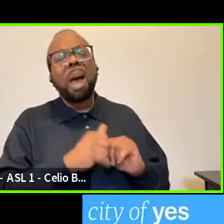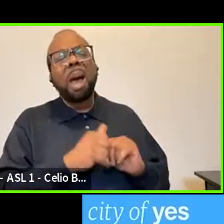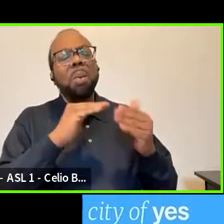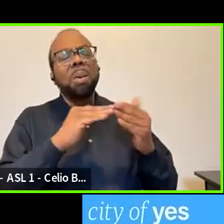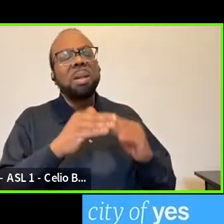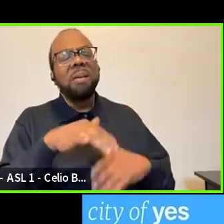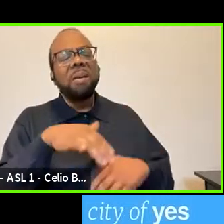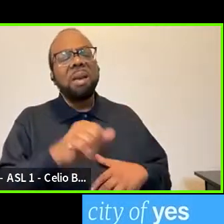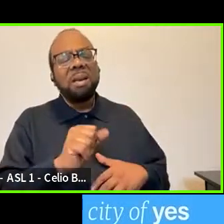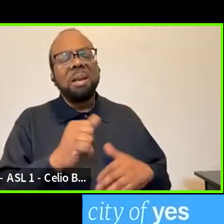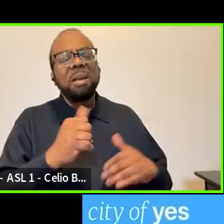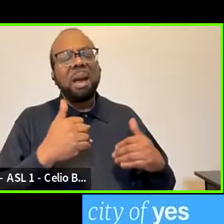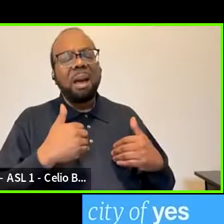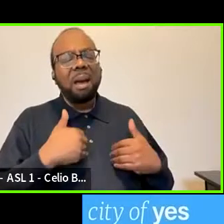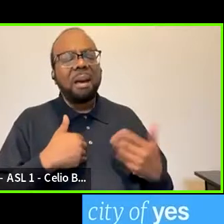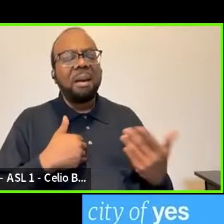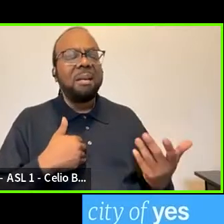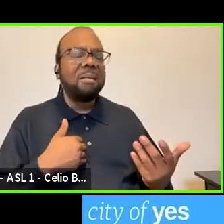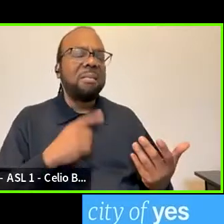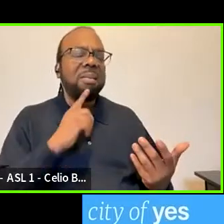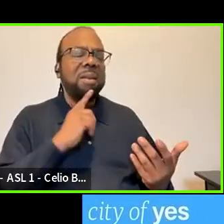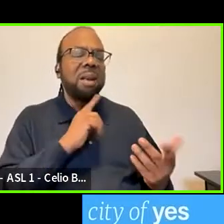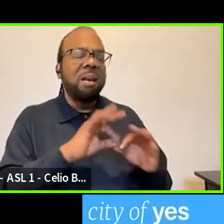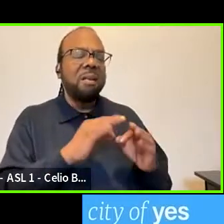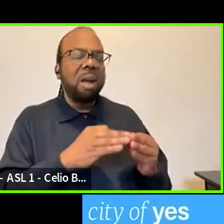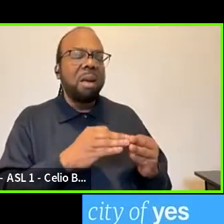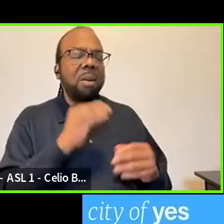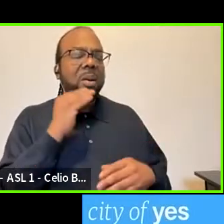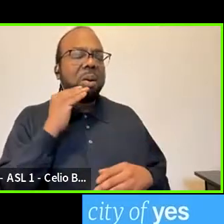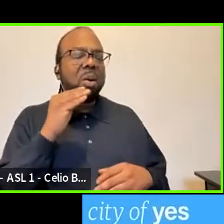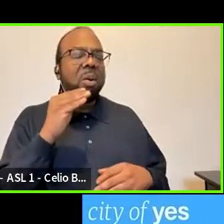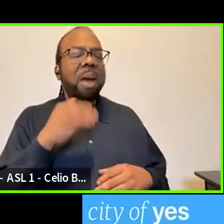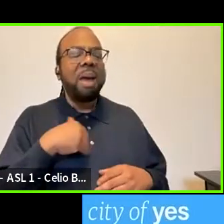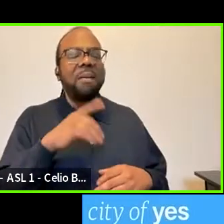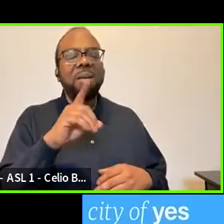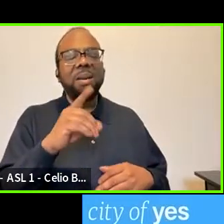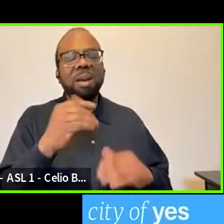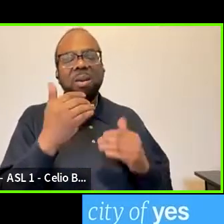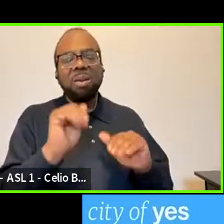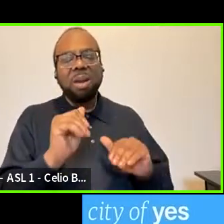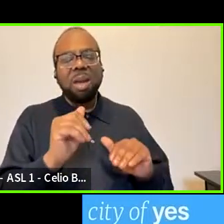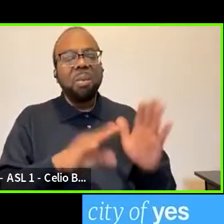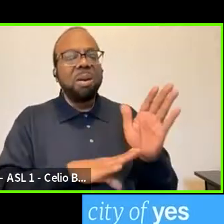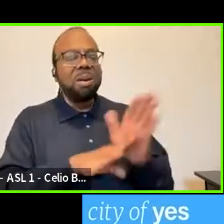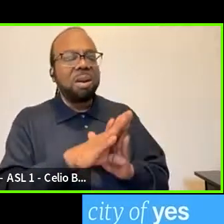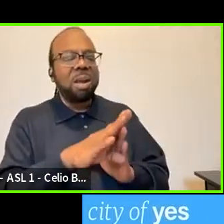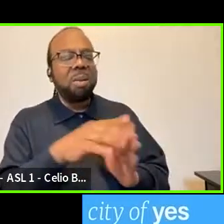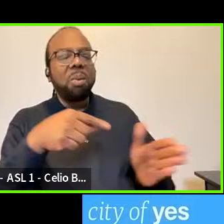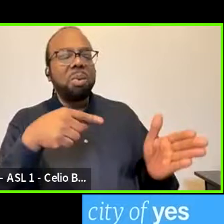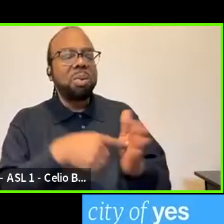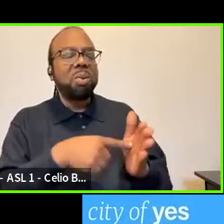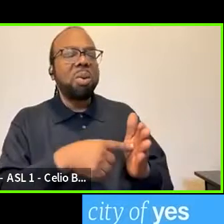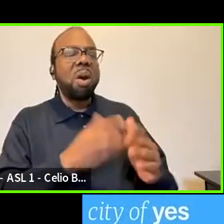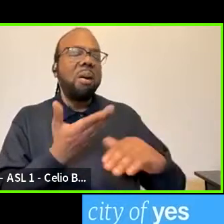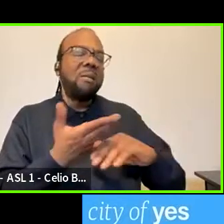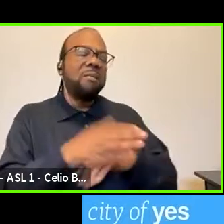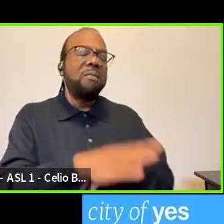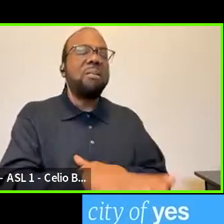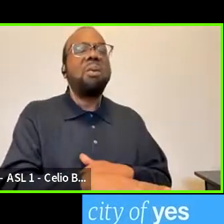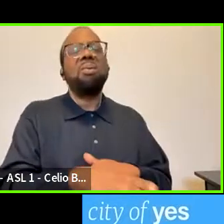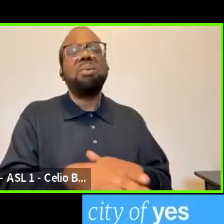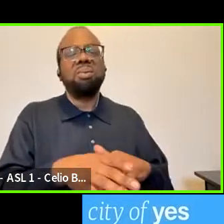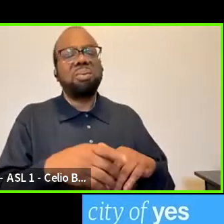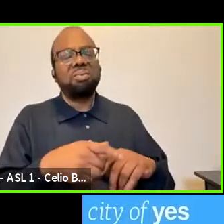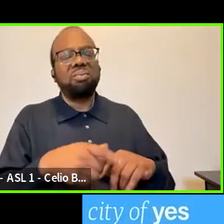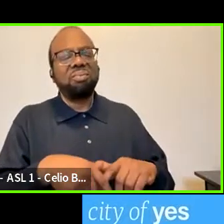with single family zoned neighborhoods that have deed restrictions for developers will be sued or forced to defend development by going to court